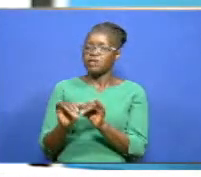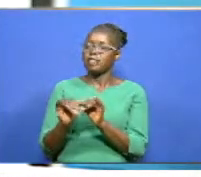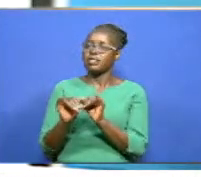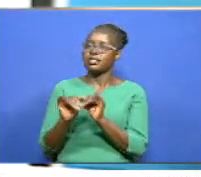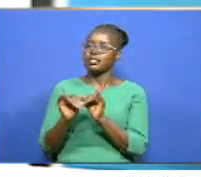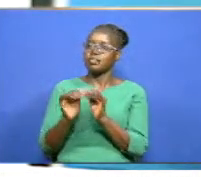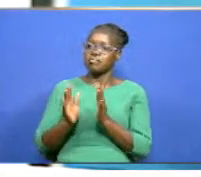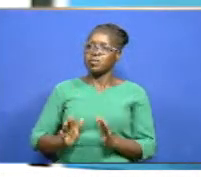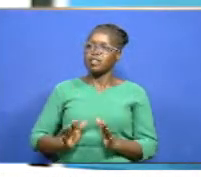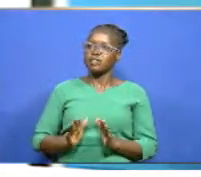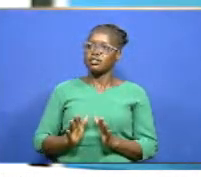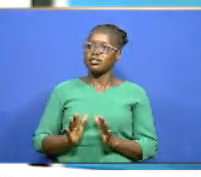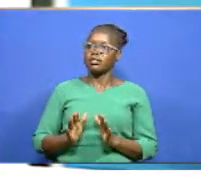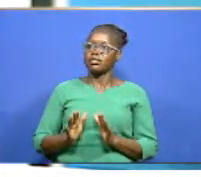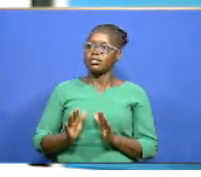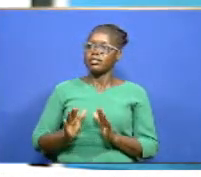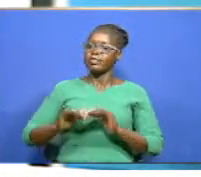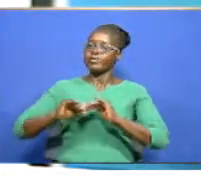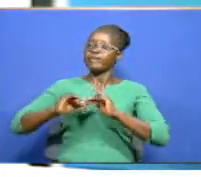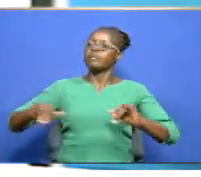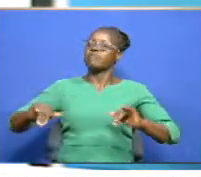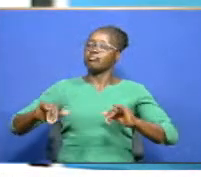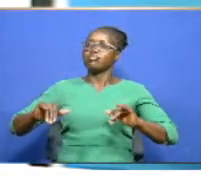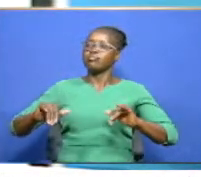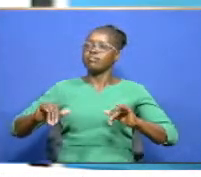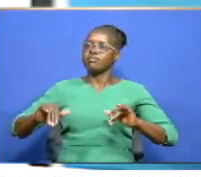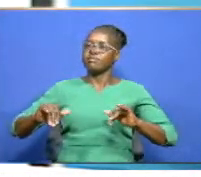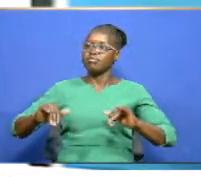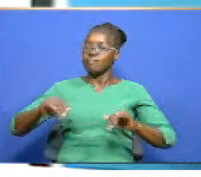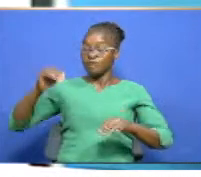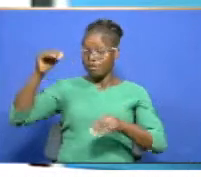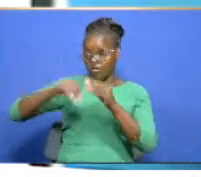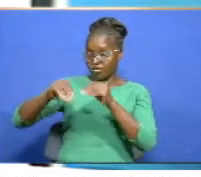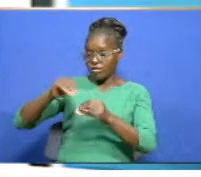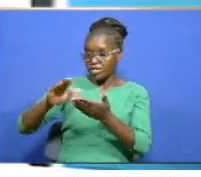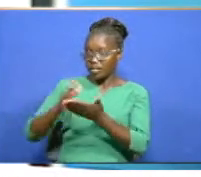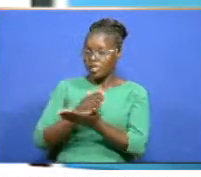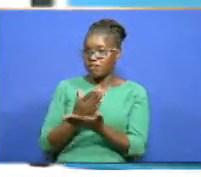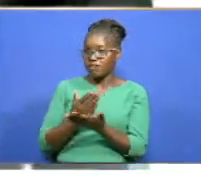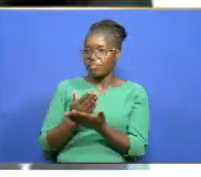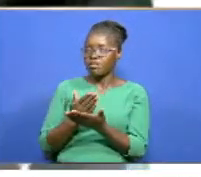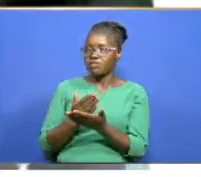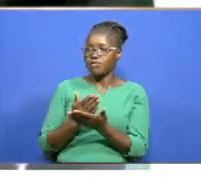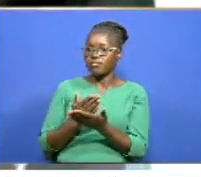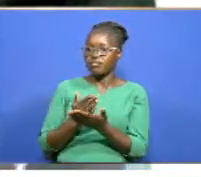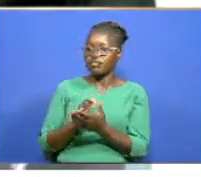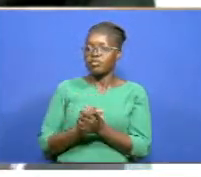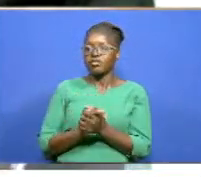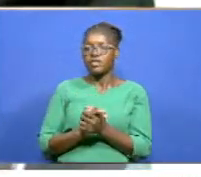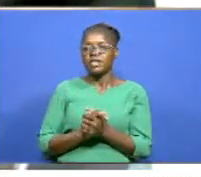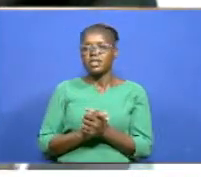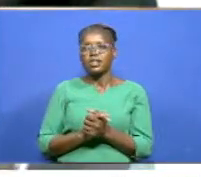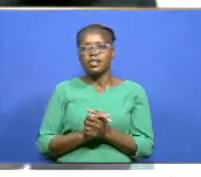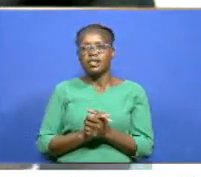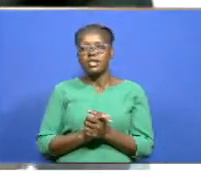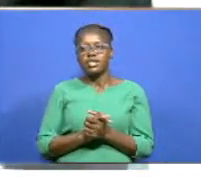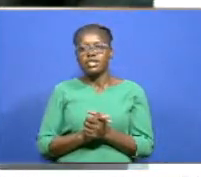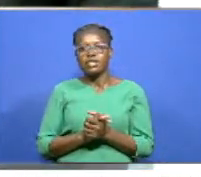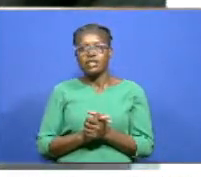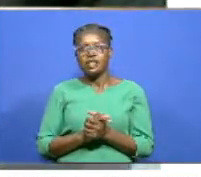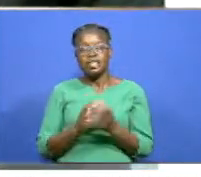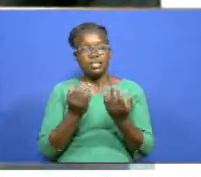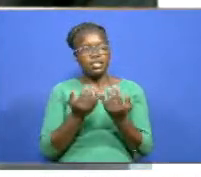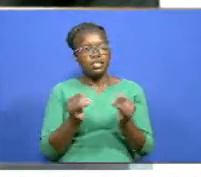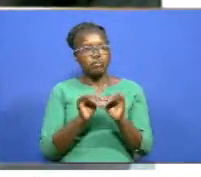likely to divide some of the votes. They're likely to divide some of the votes. And before we talk about, because the